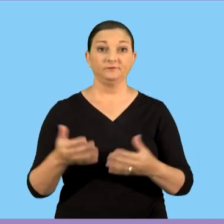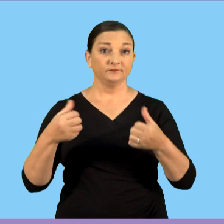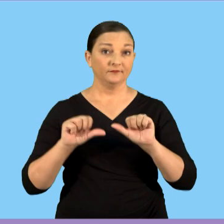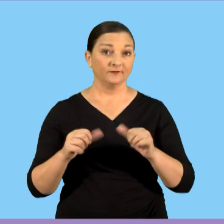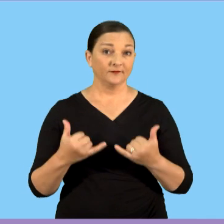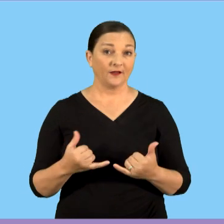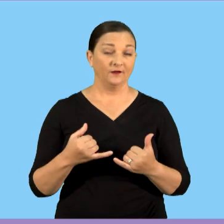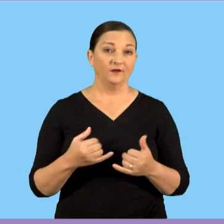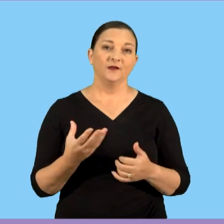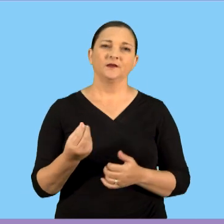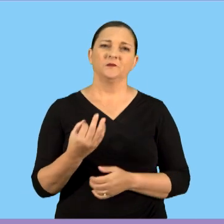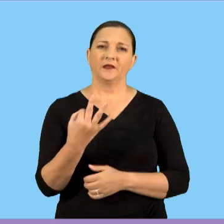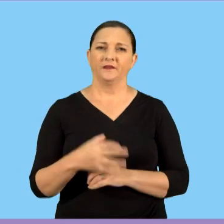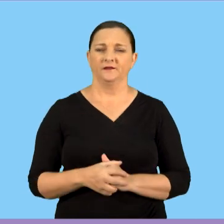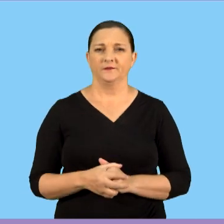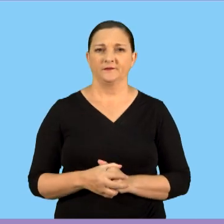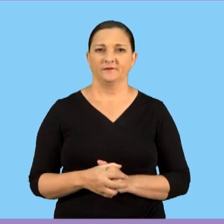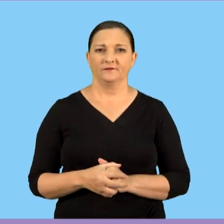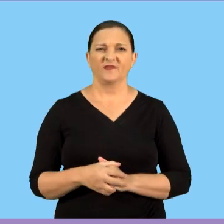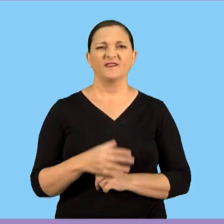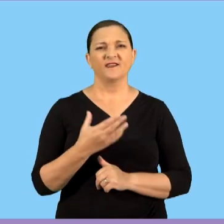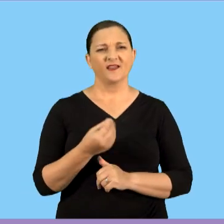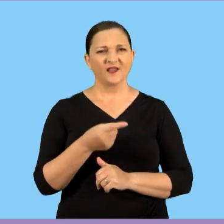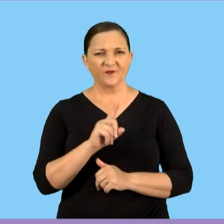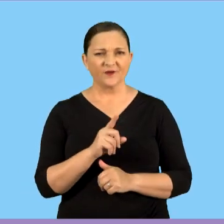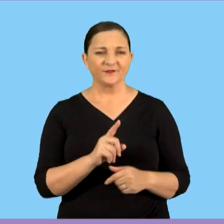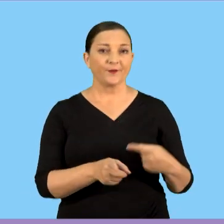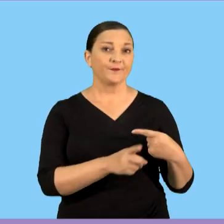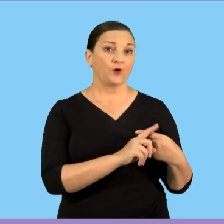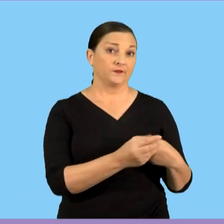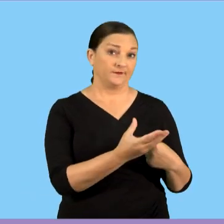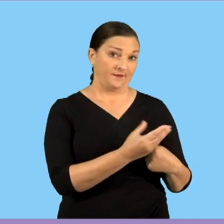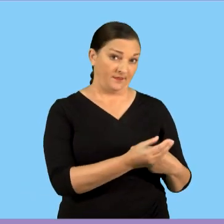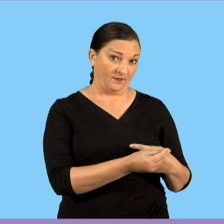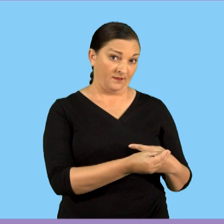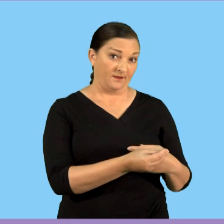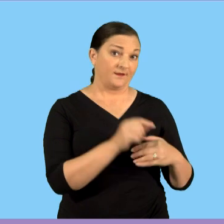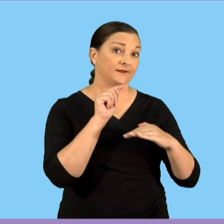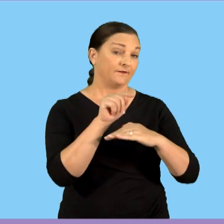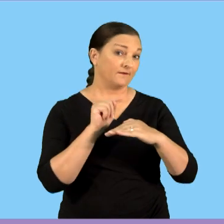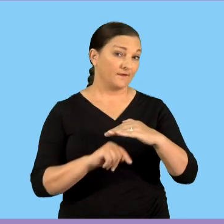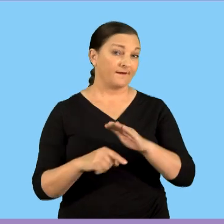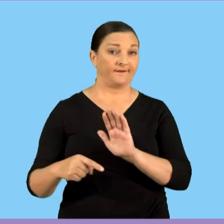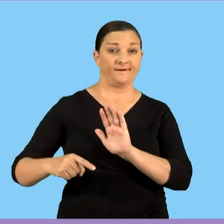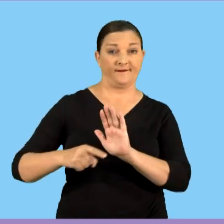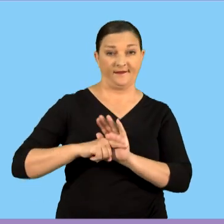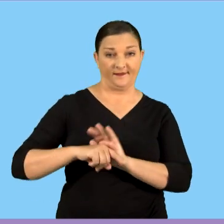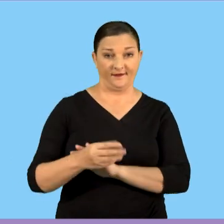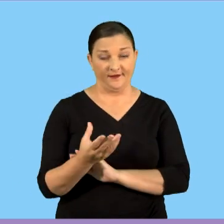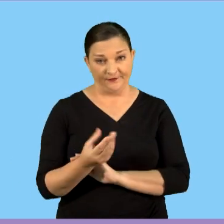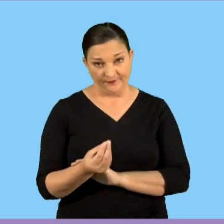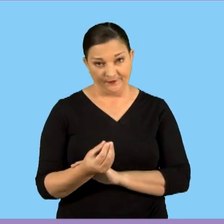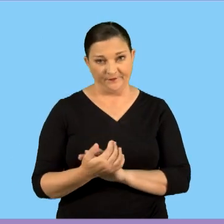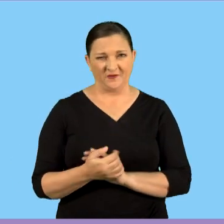move on to number 3. Now, number 3, we have a positive number divided by a negative number.